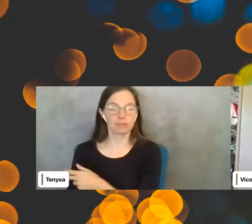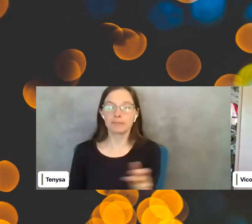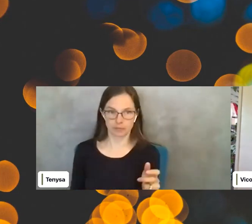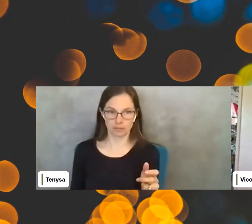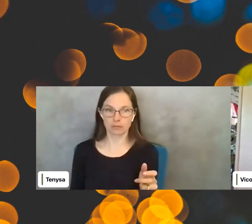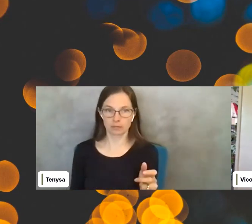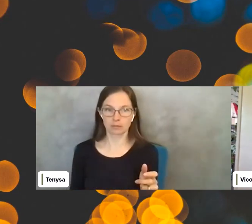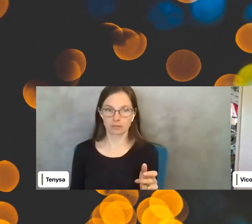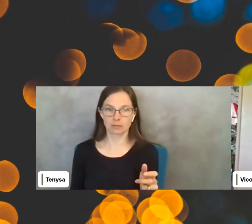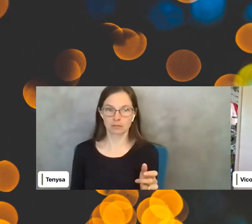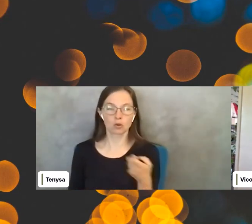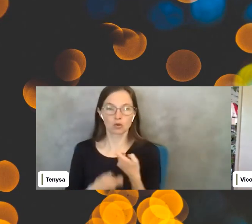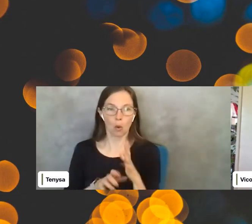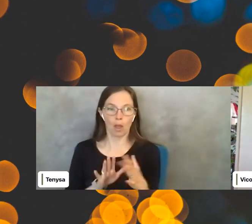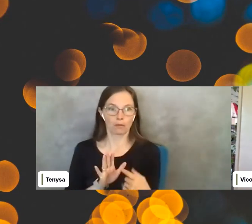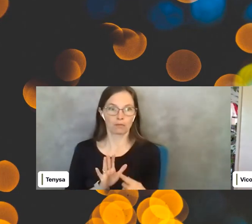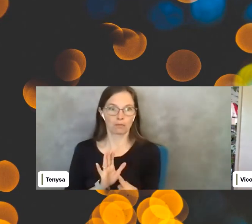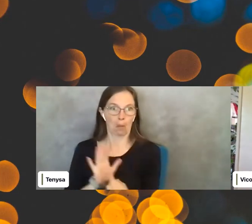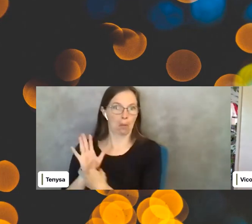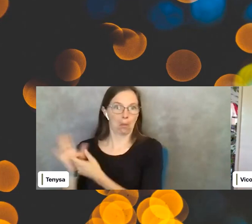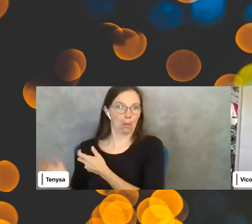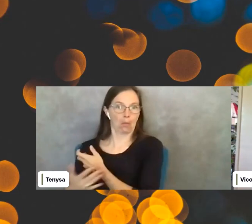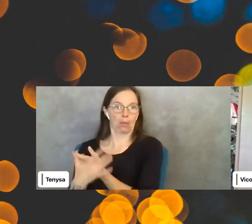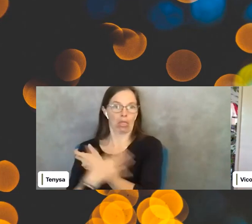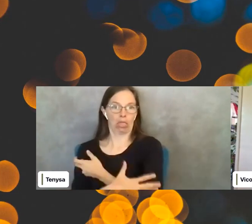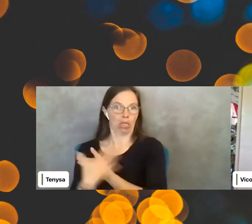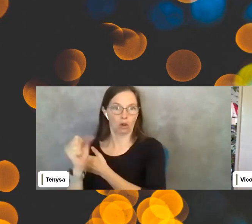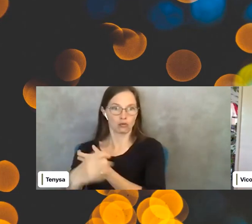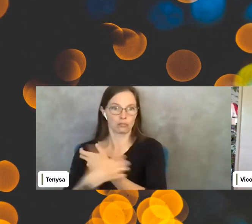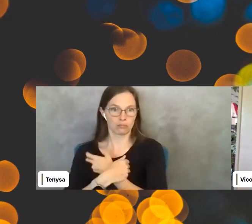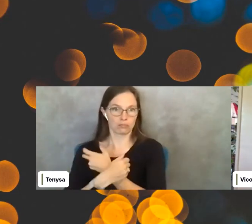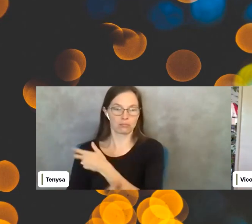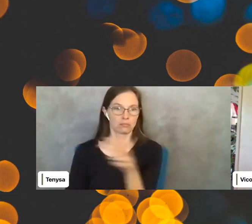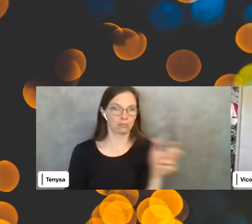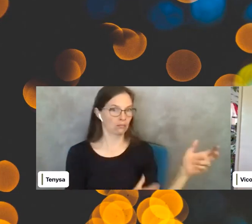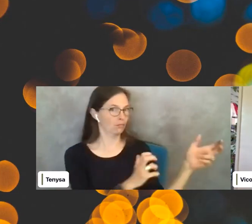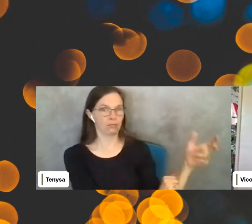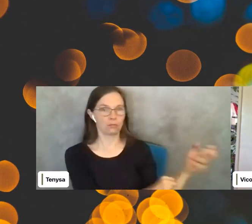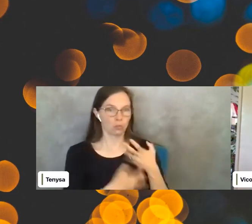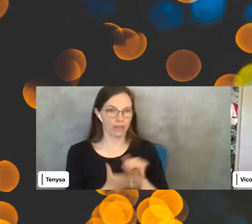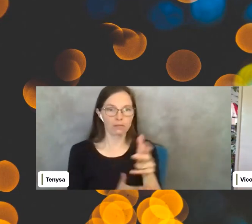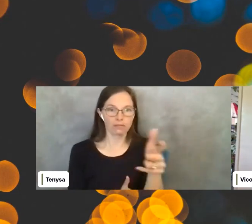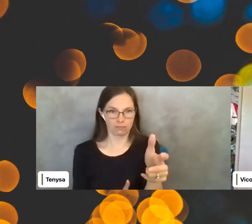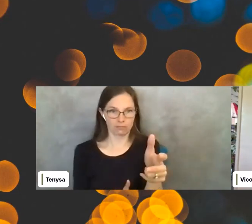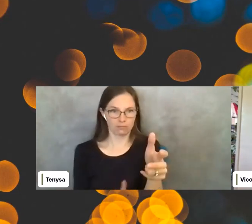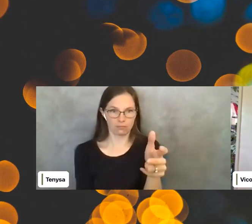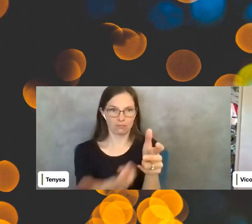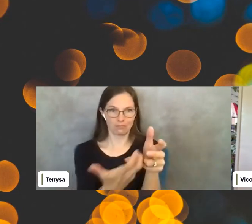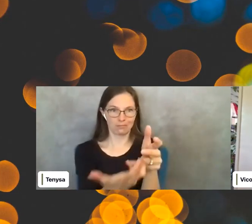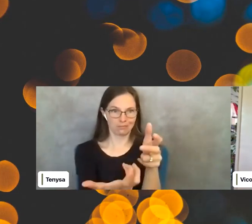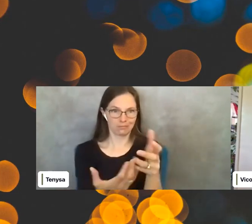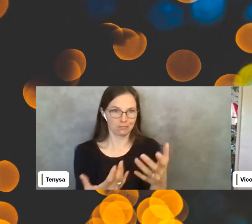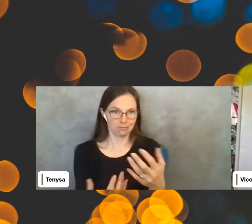then that exposes parts of your body that you do not want to have exposed. This is your center.